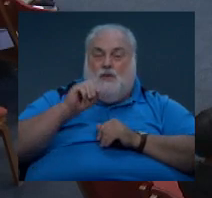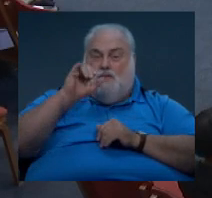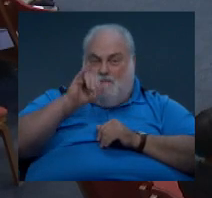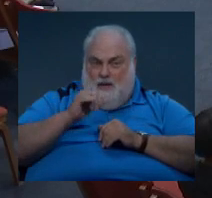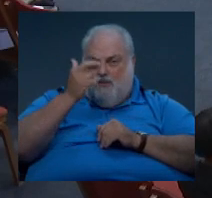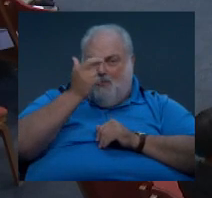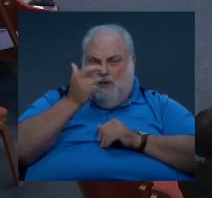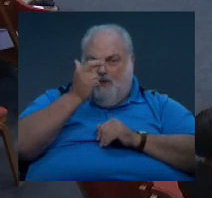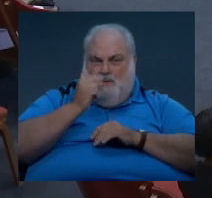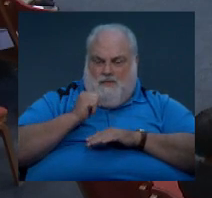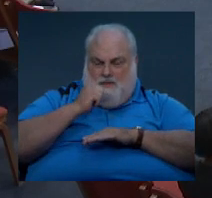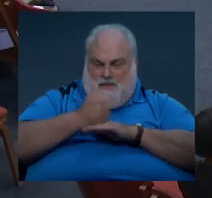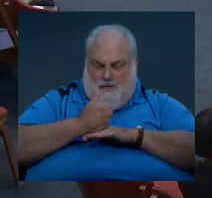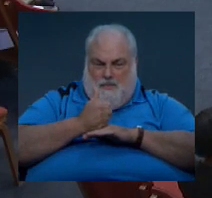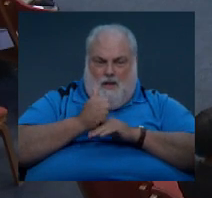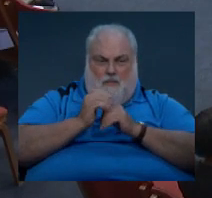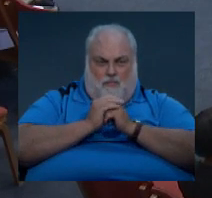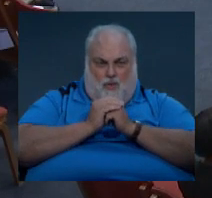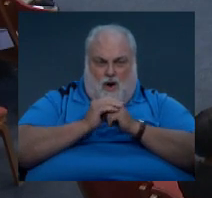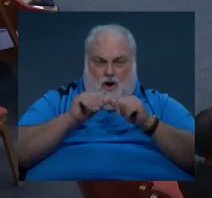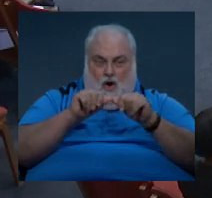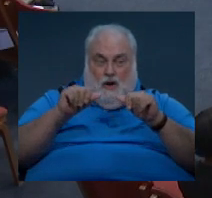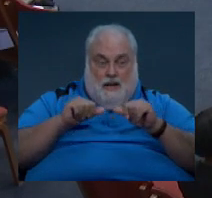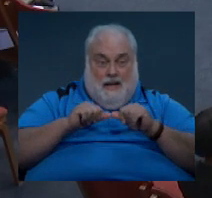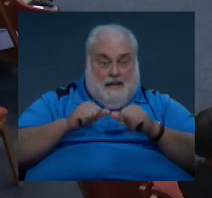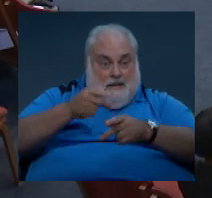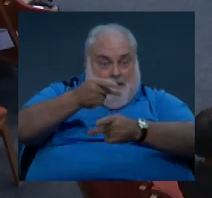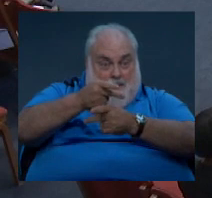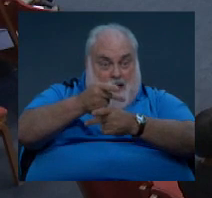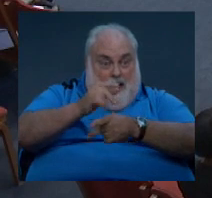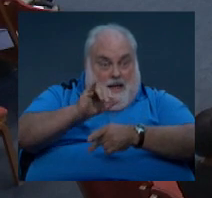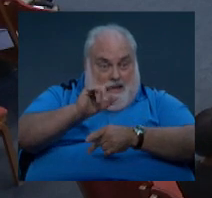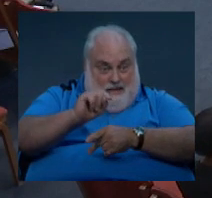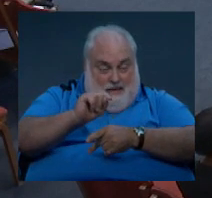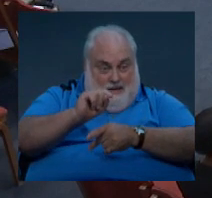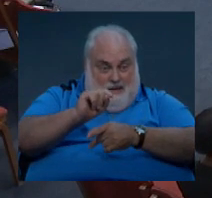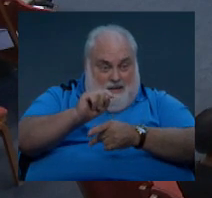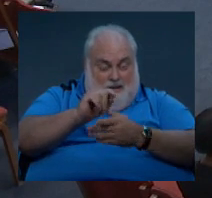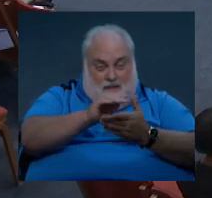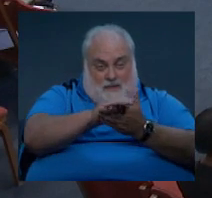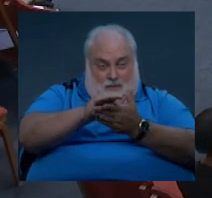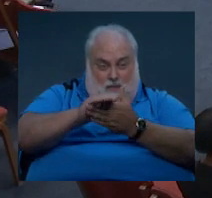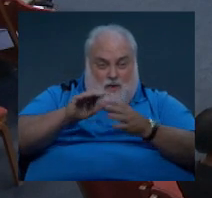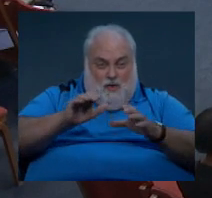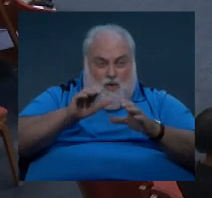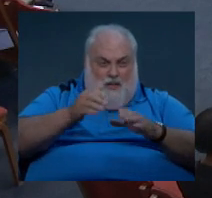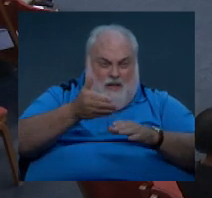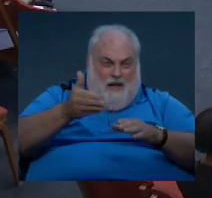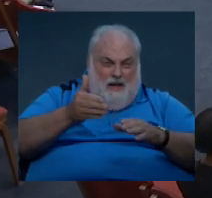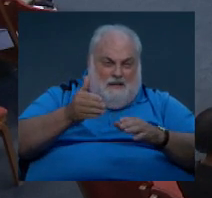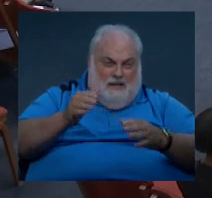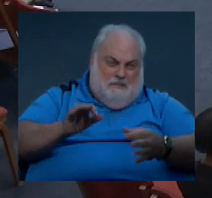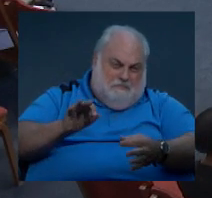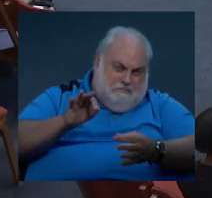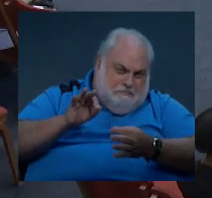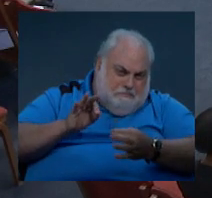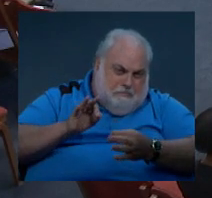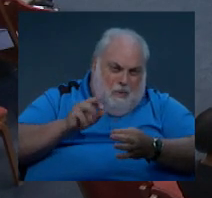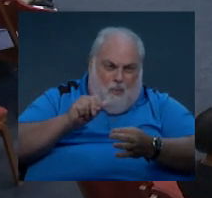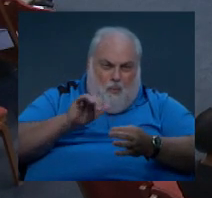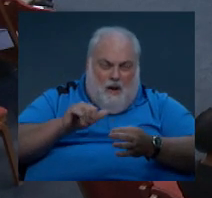the garden in the first place. Now, to maintain it, we like to do things in an excellent way. We don't like to